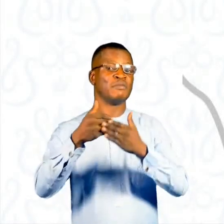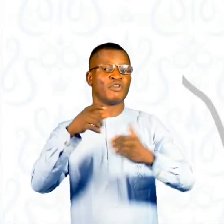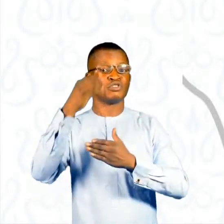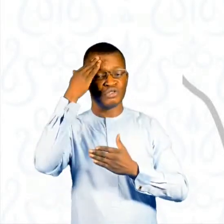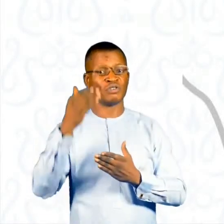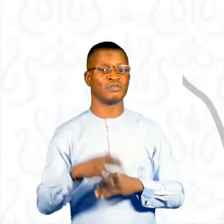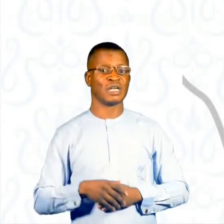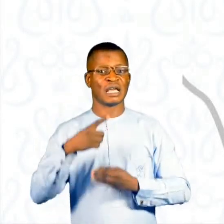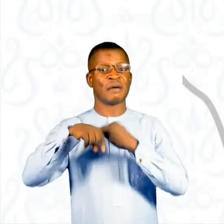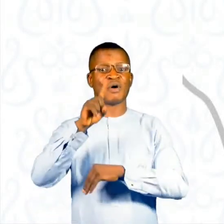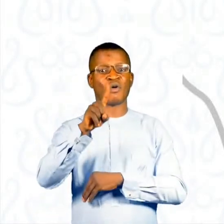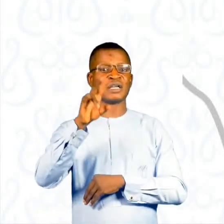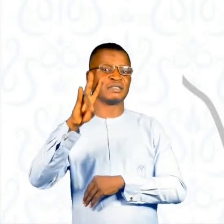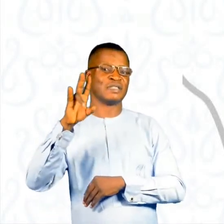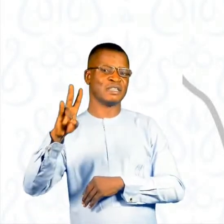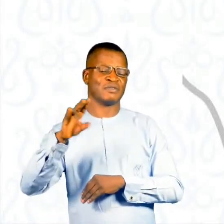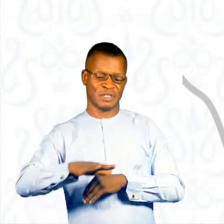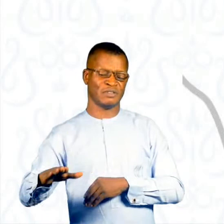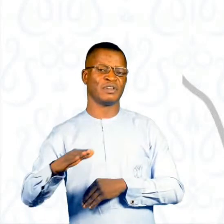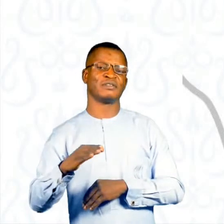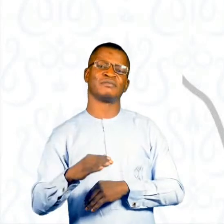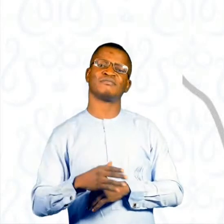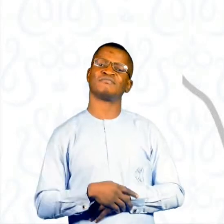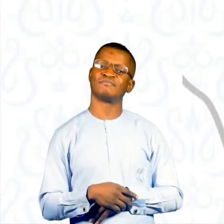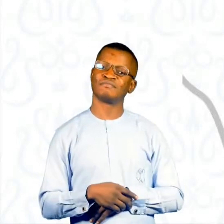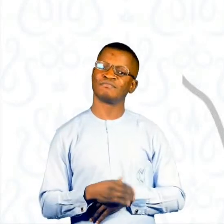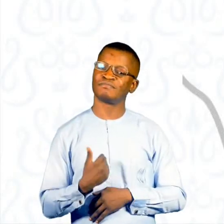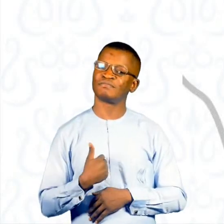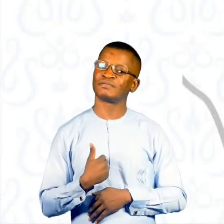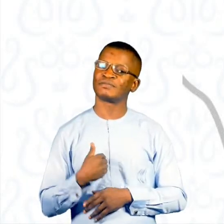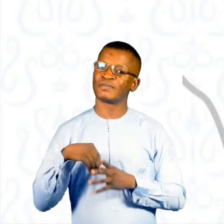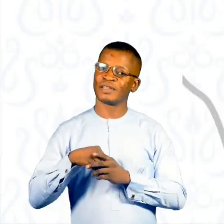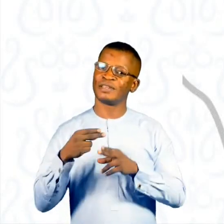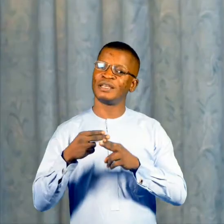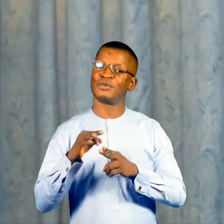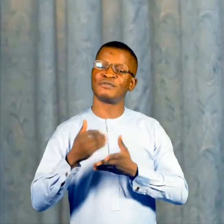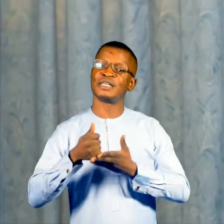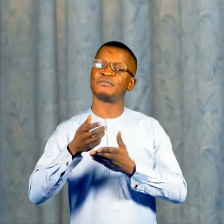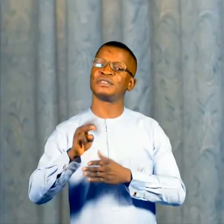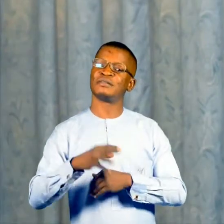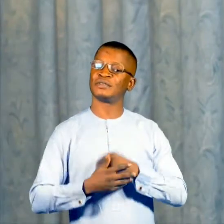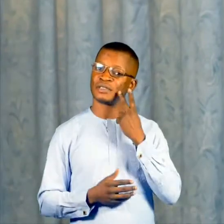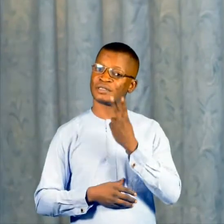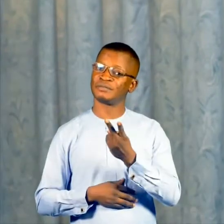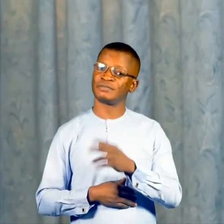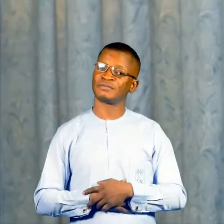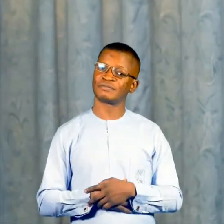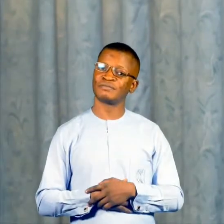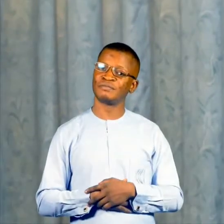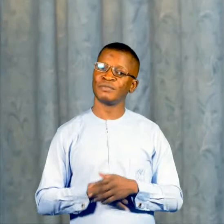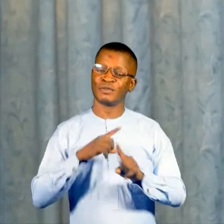Before you know it, this woman had collected about 170 something children in the name of helping them.